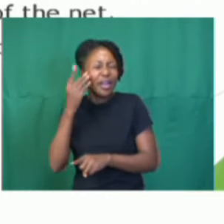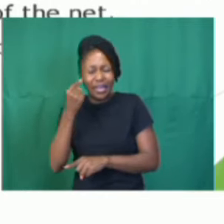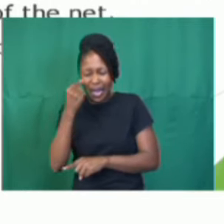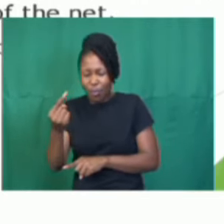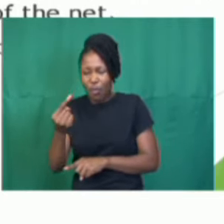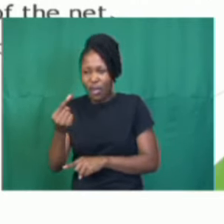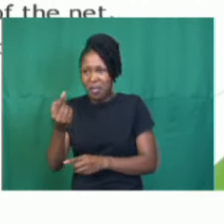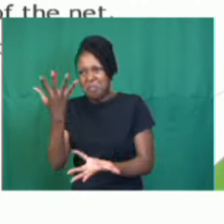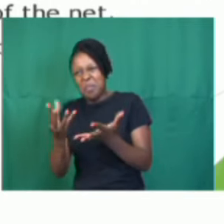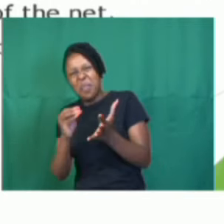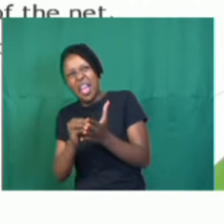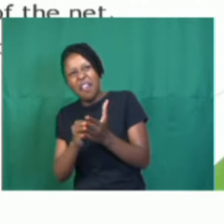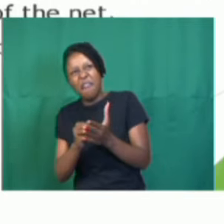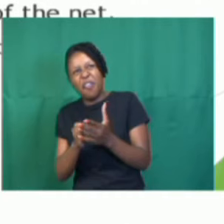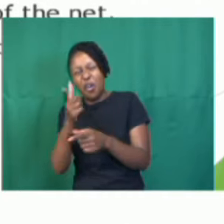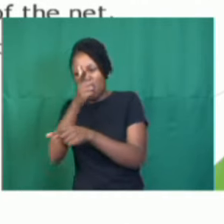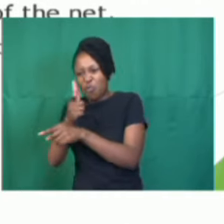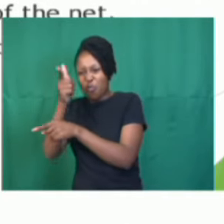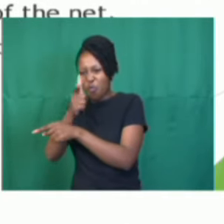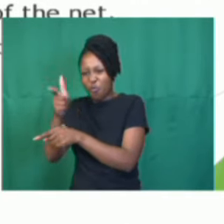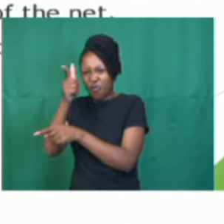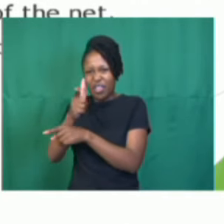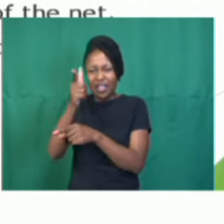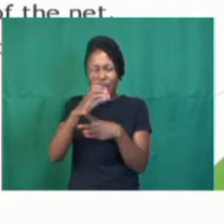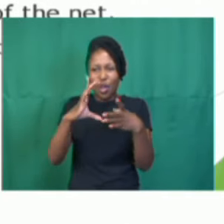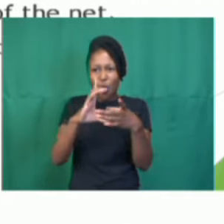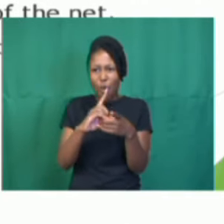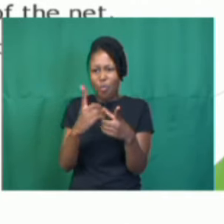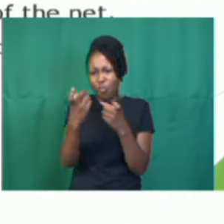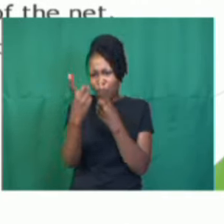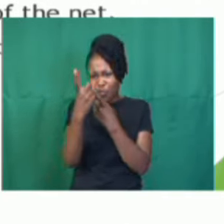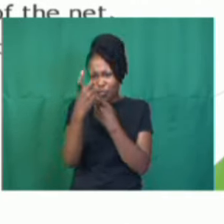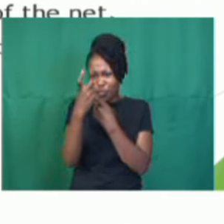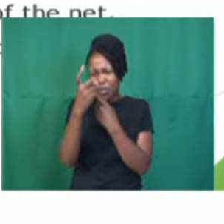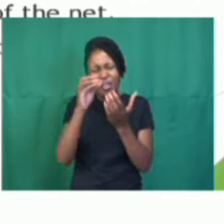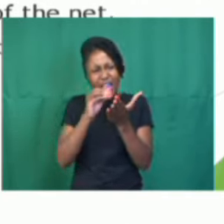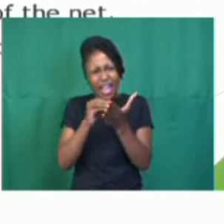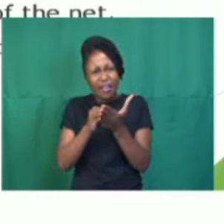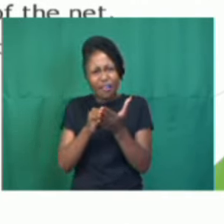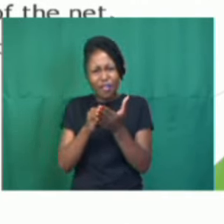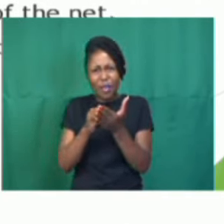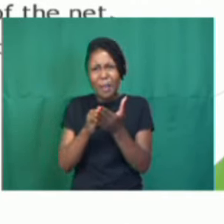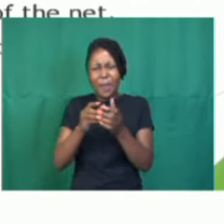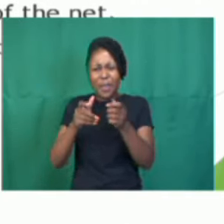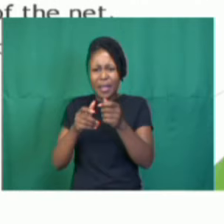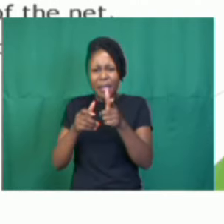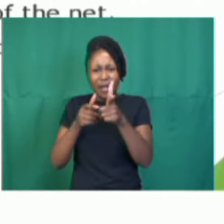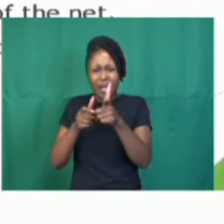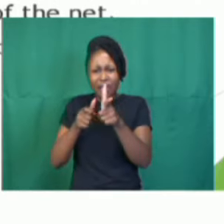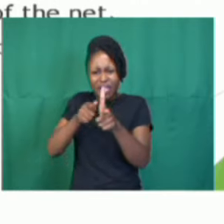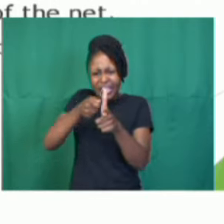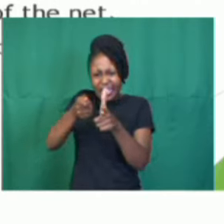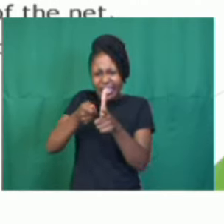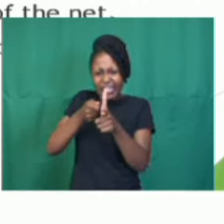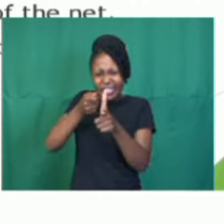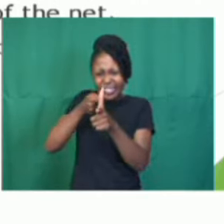there is a shootout. We know that before somebody can actually pull the trigger, they actually cock the gun. You can actually